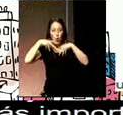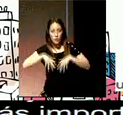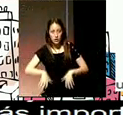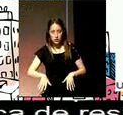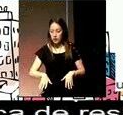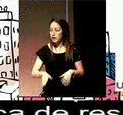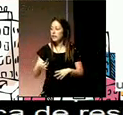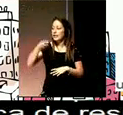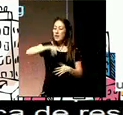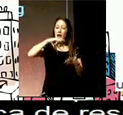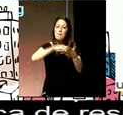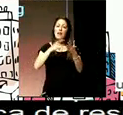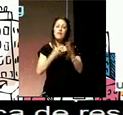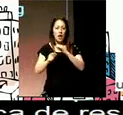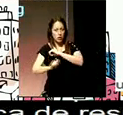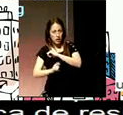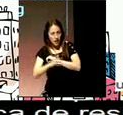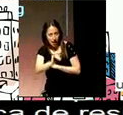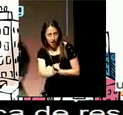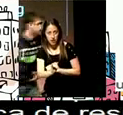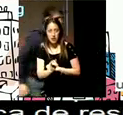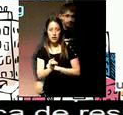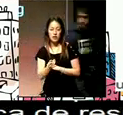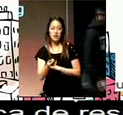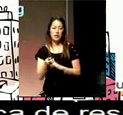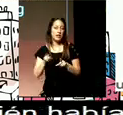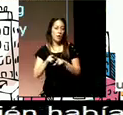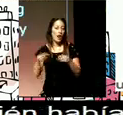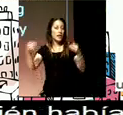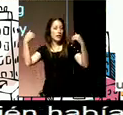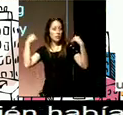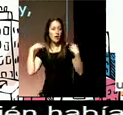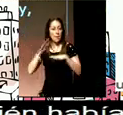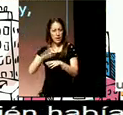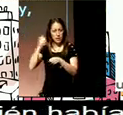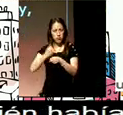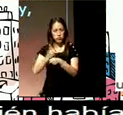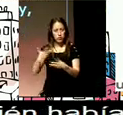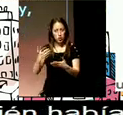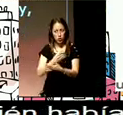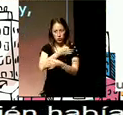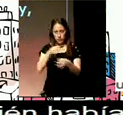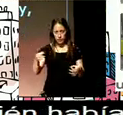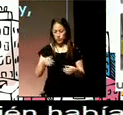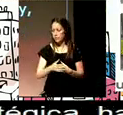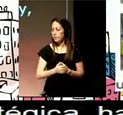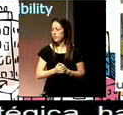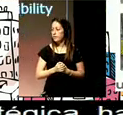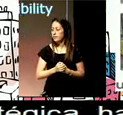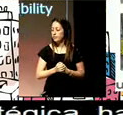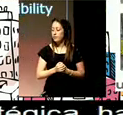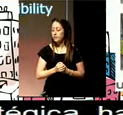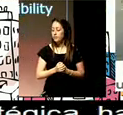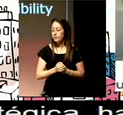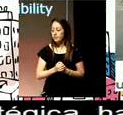There was operational responsibility. People were identified who would take responsibility for everything. And communicating progress with